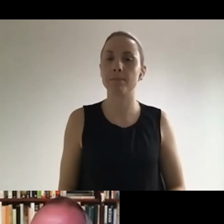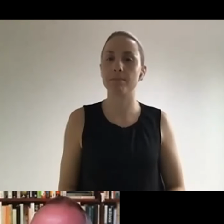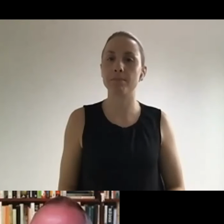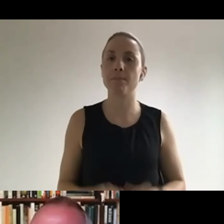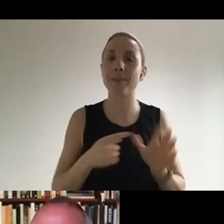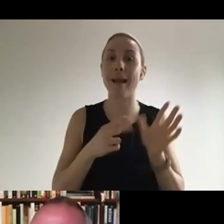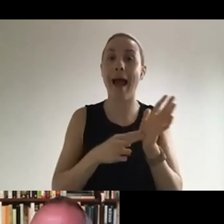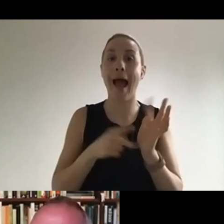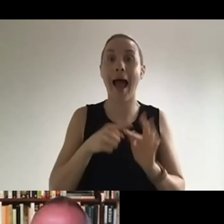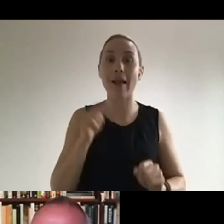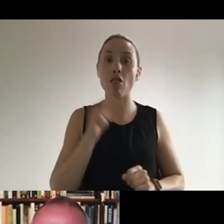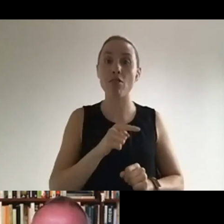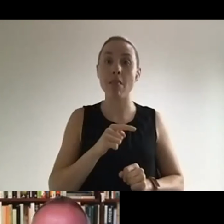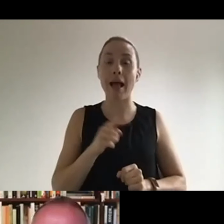drug